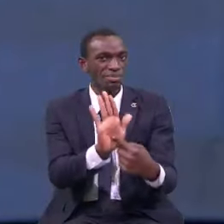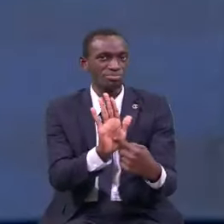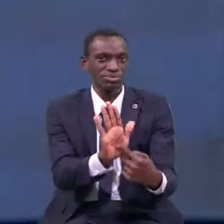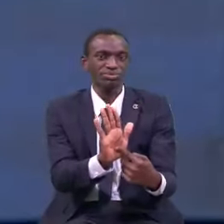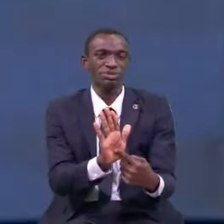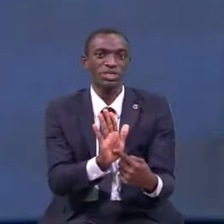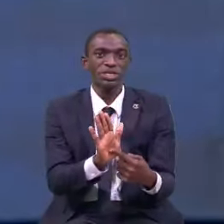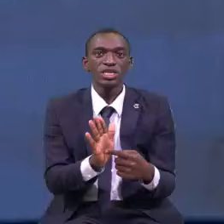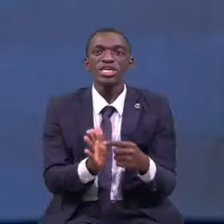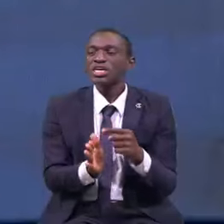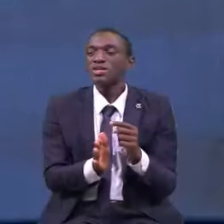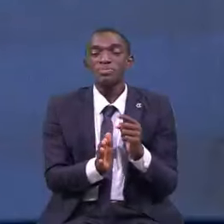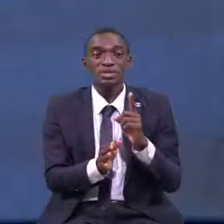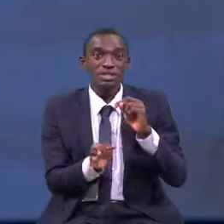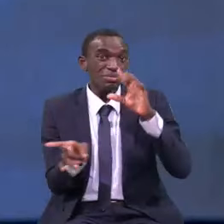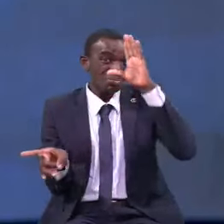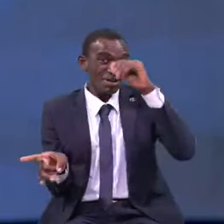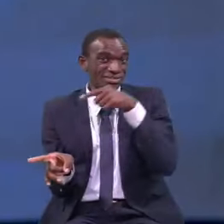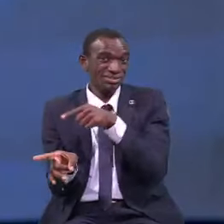A representative,